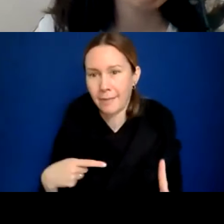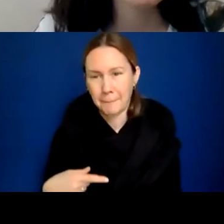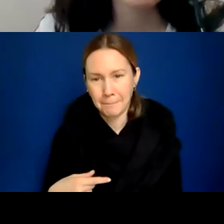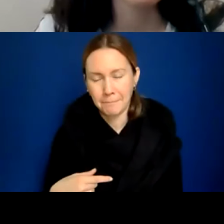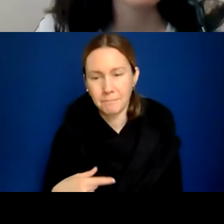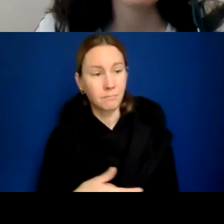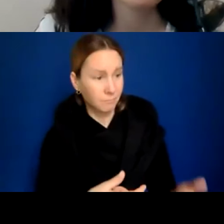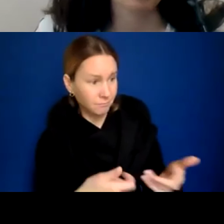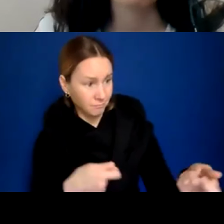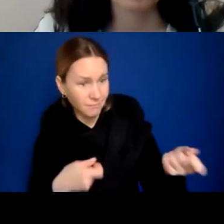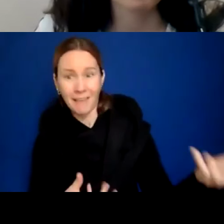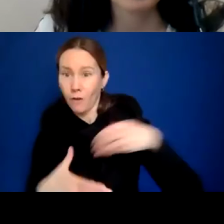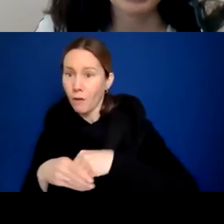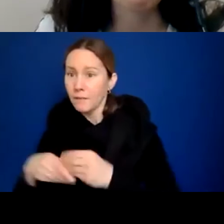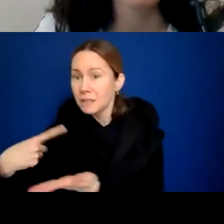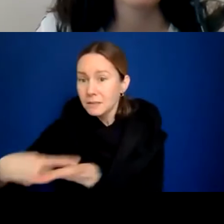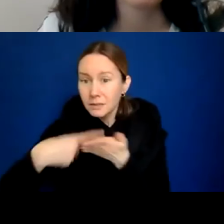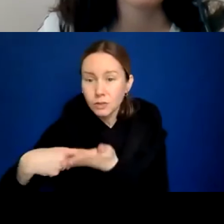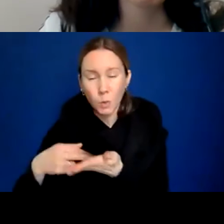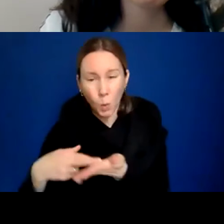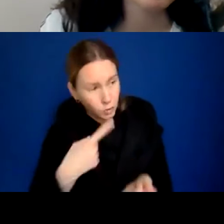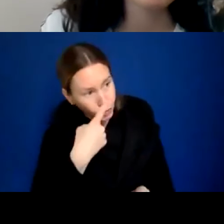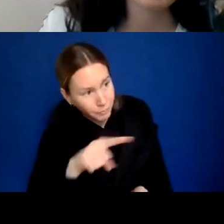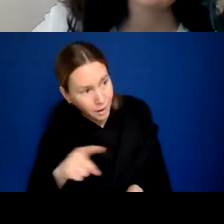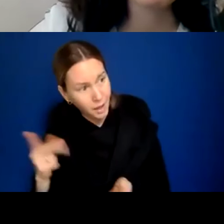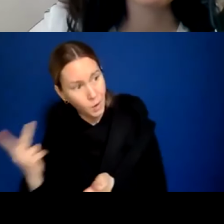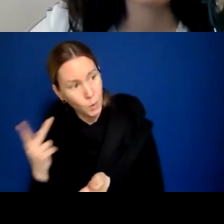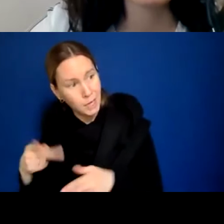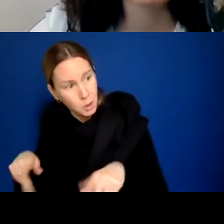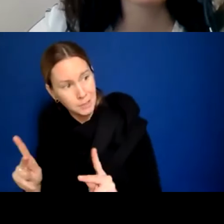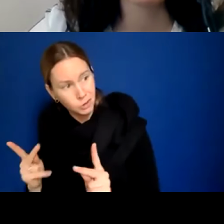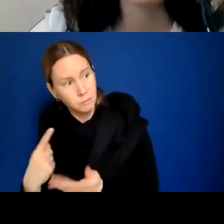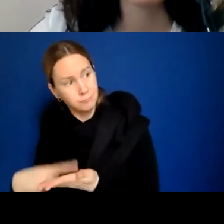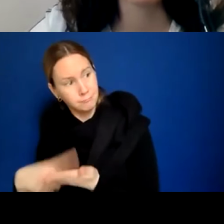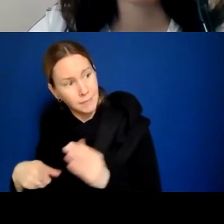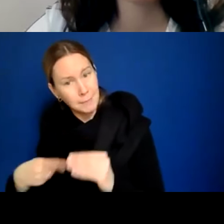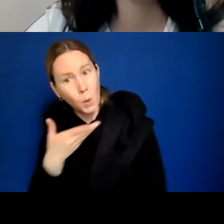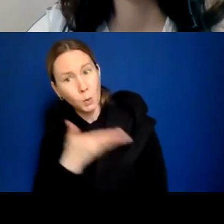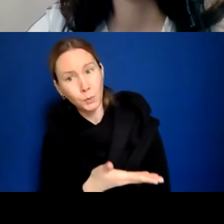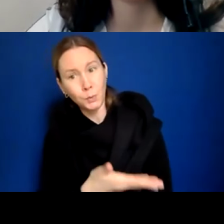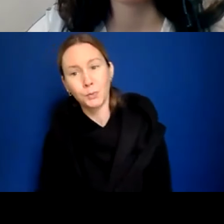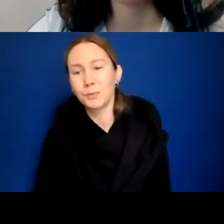permission to talk on their behalf to do so.